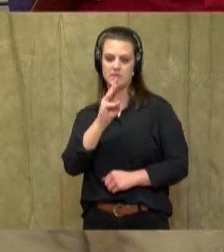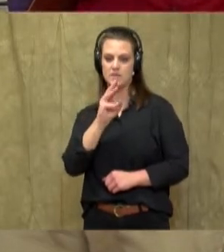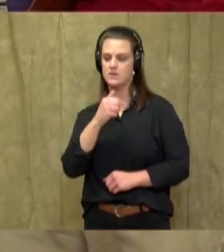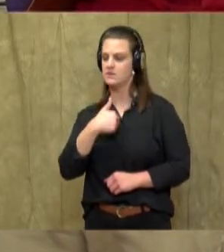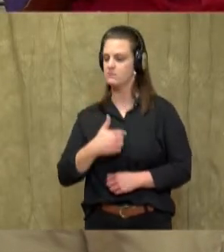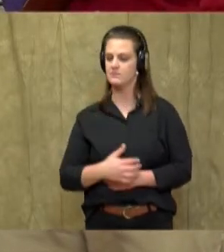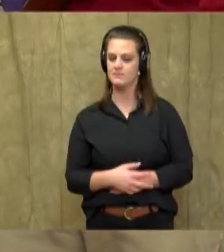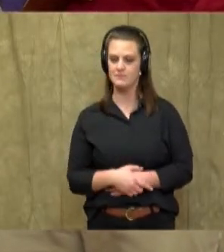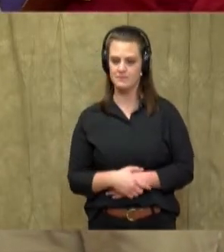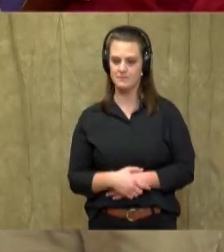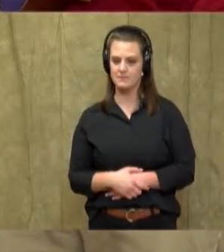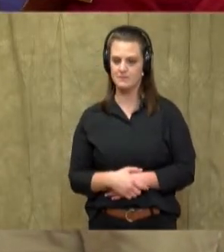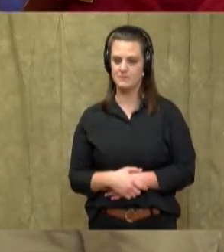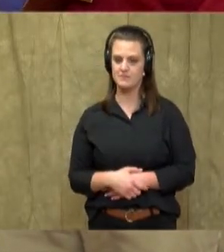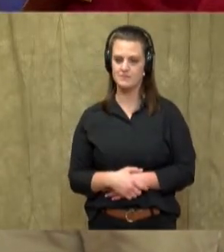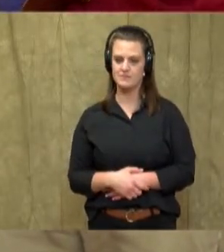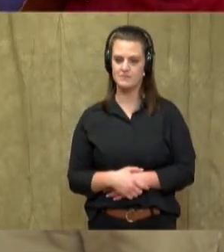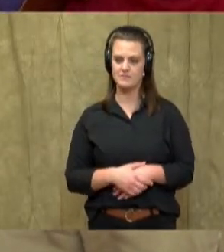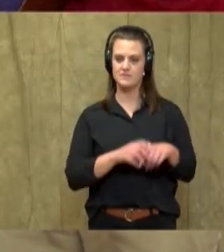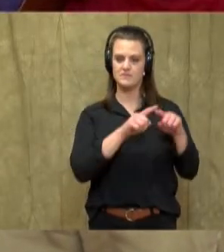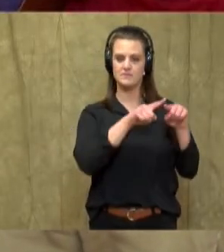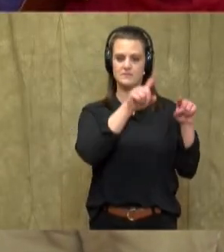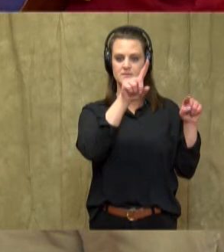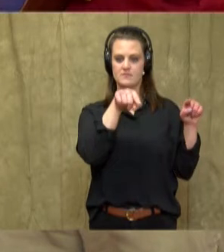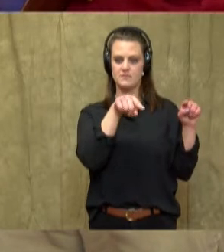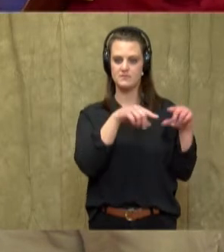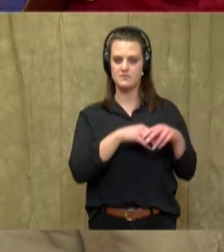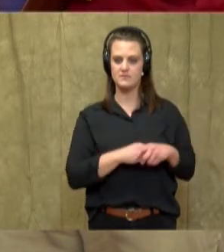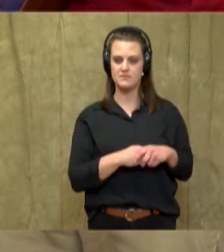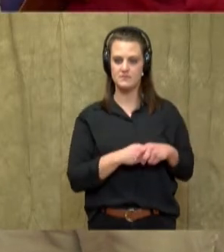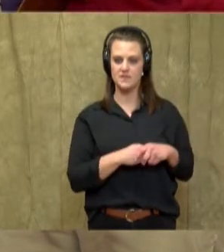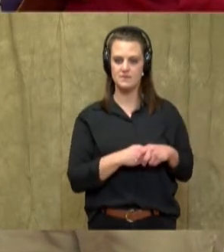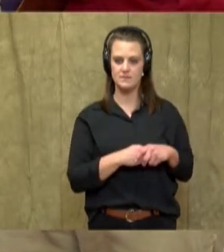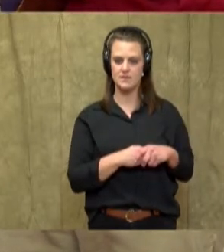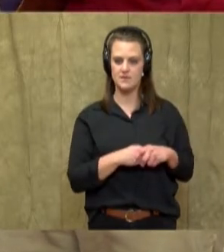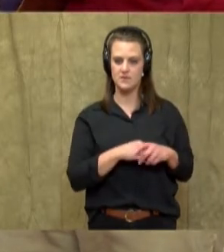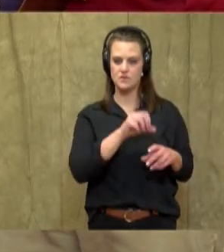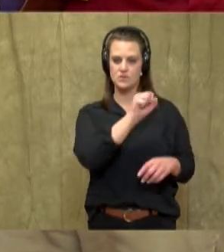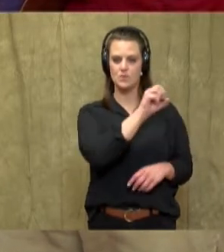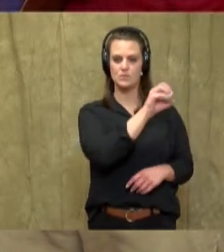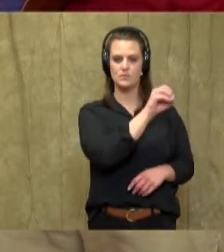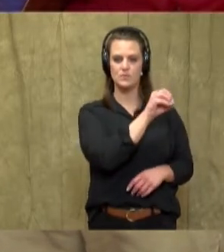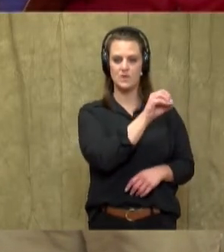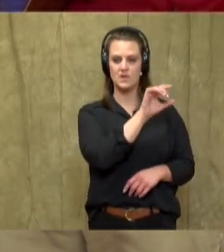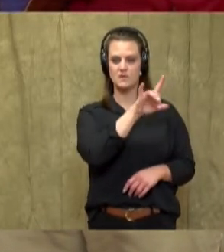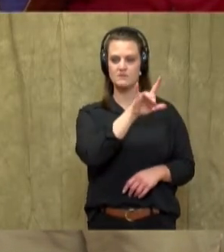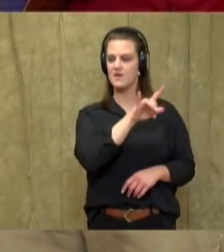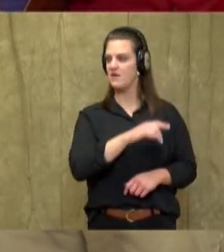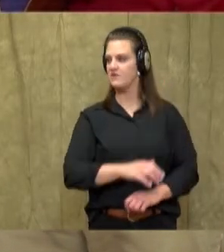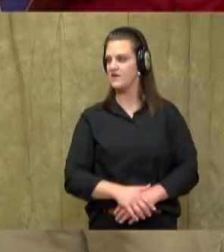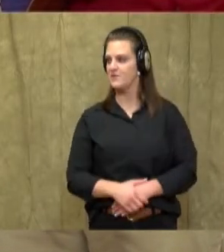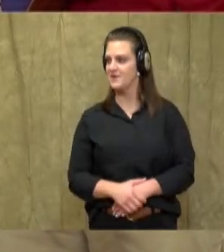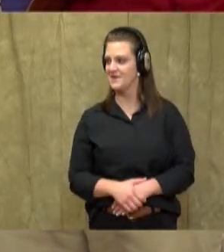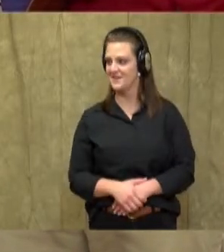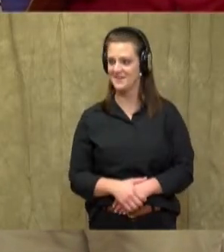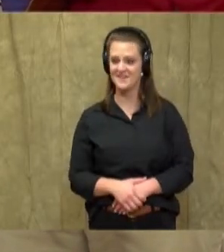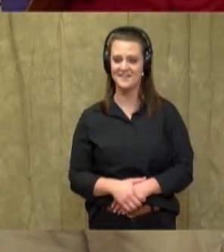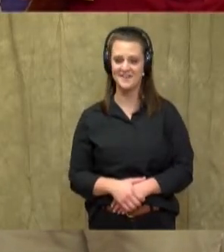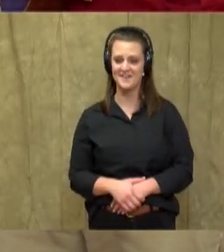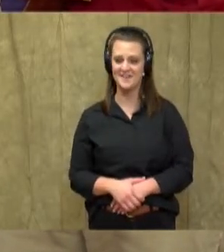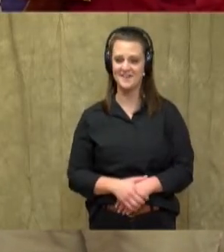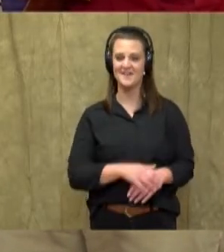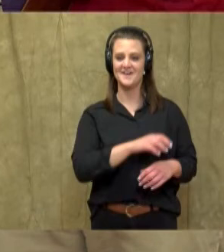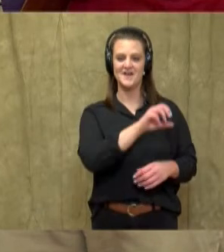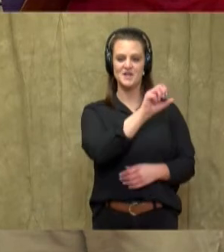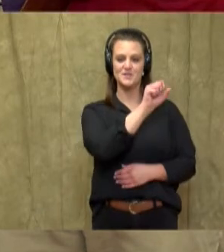so. So, so, la, la, so, so, me, so, so, me. Sing